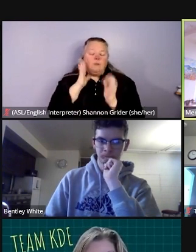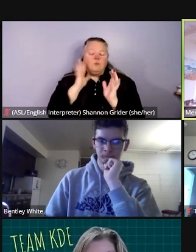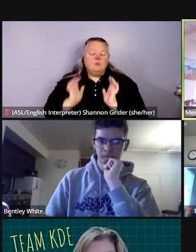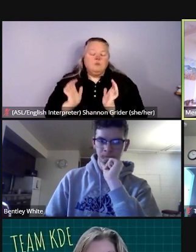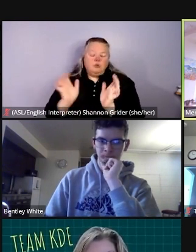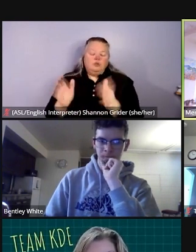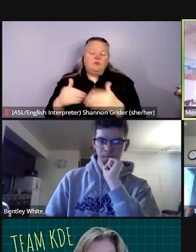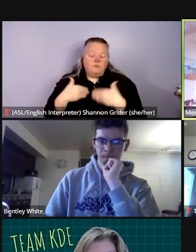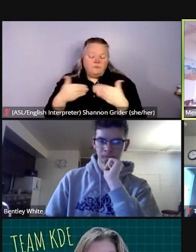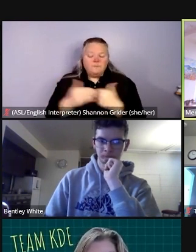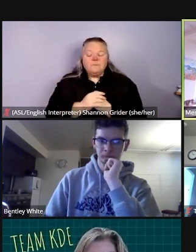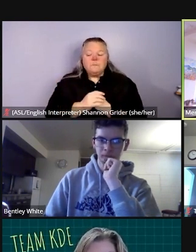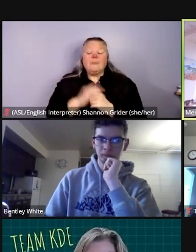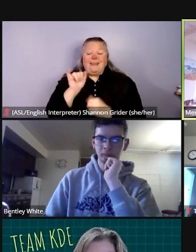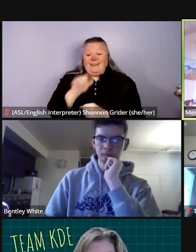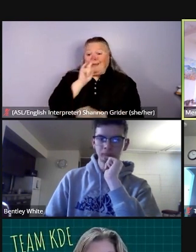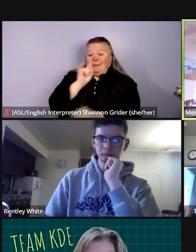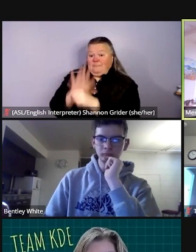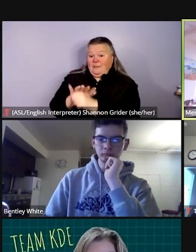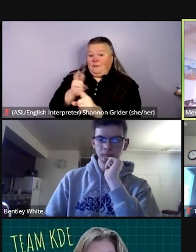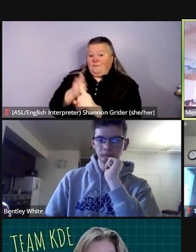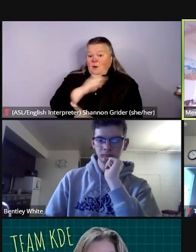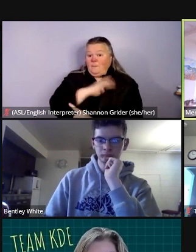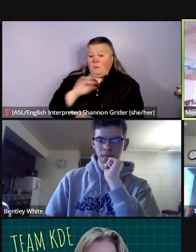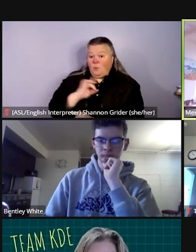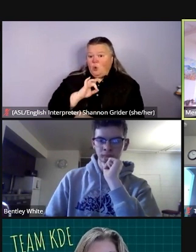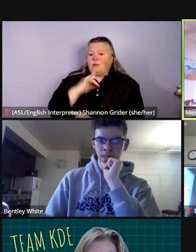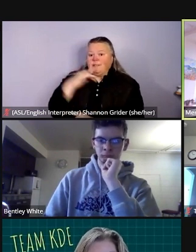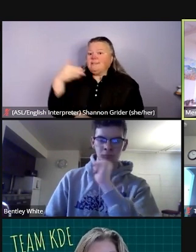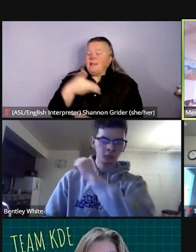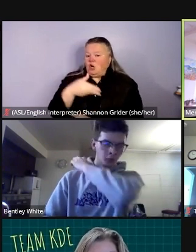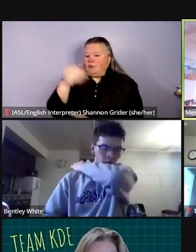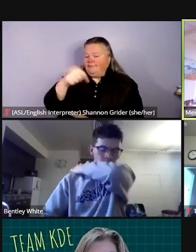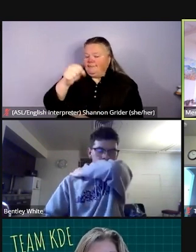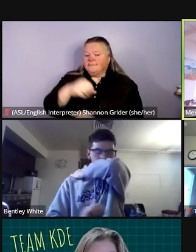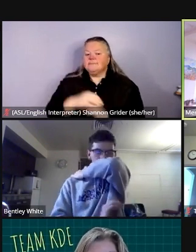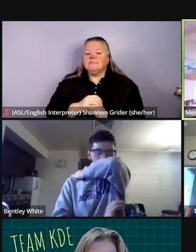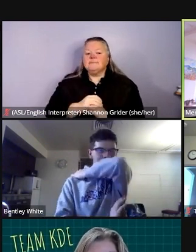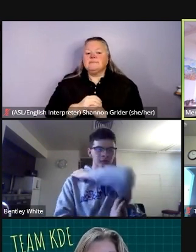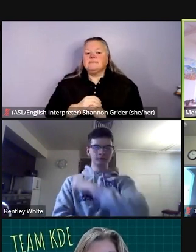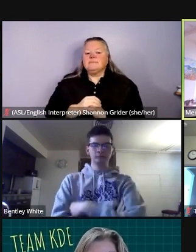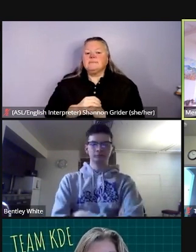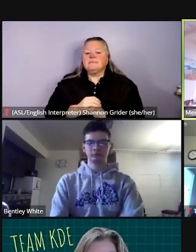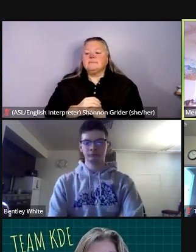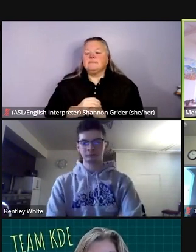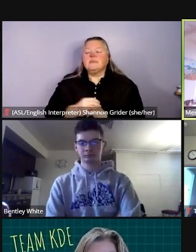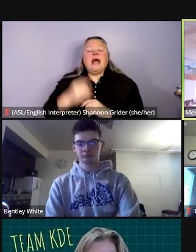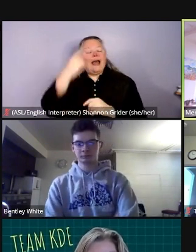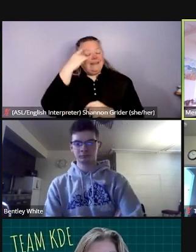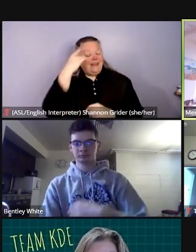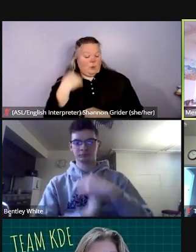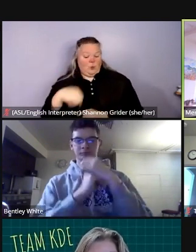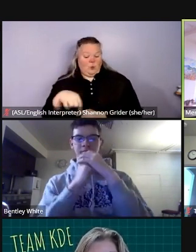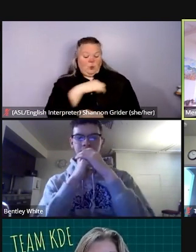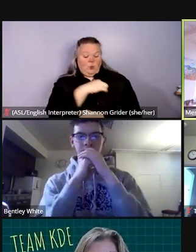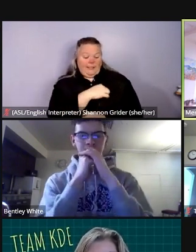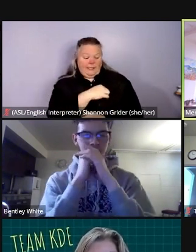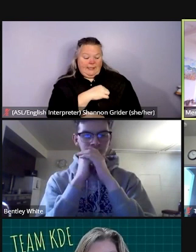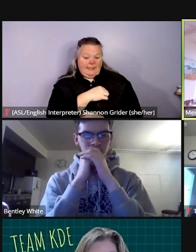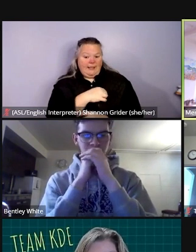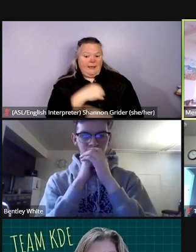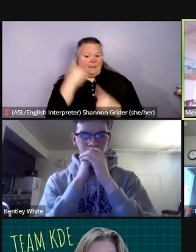that commitment remains. I think we've been thinking through